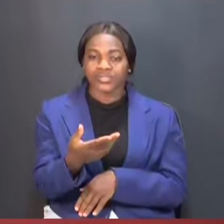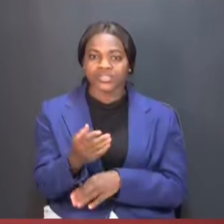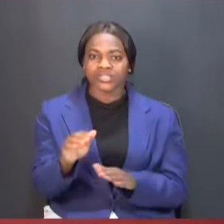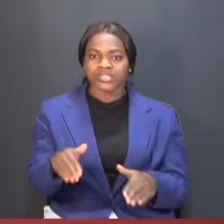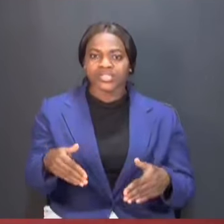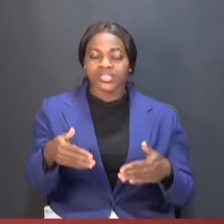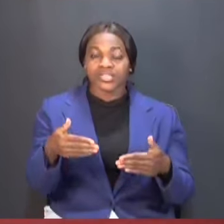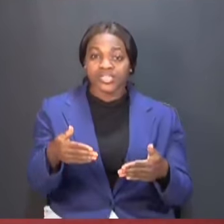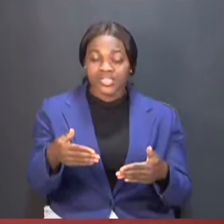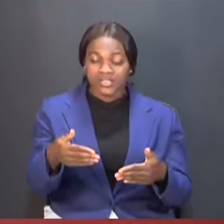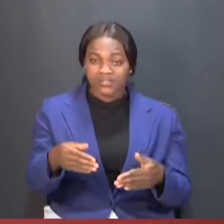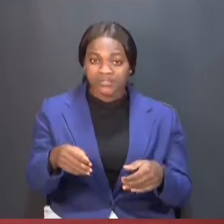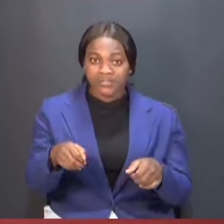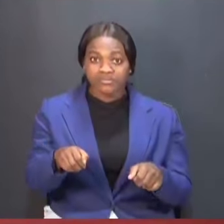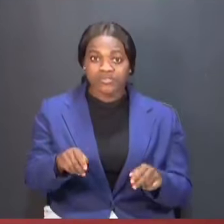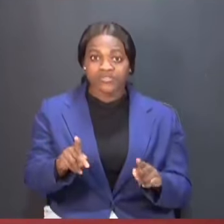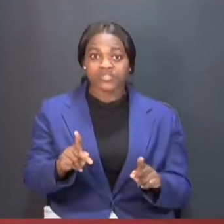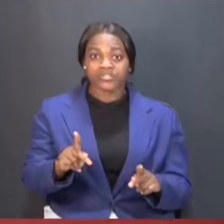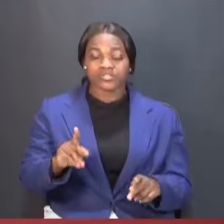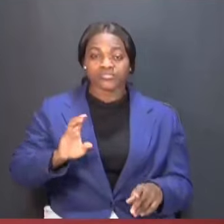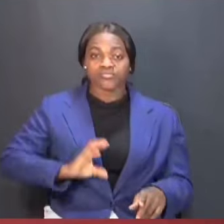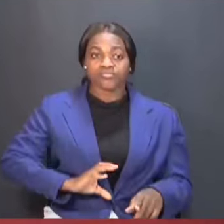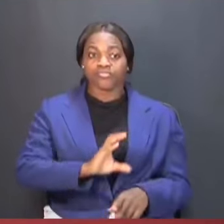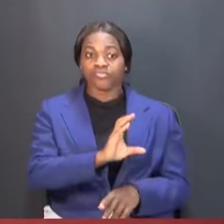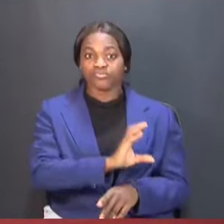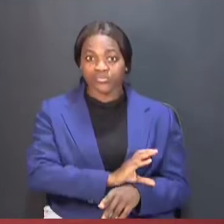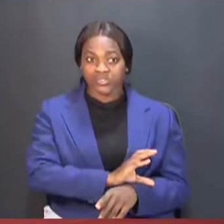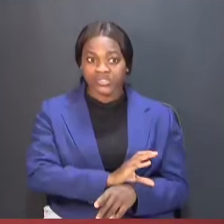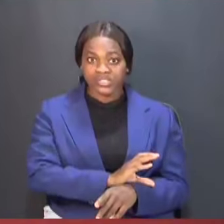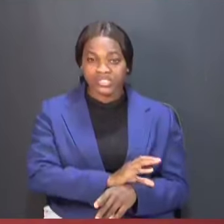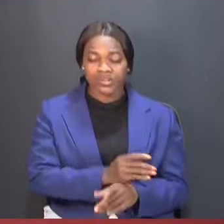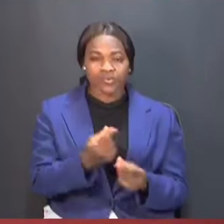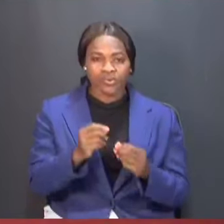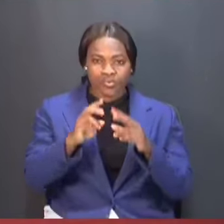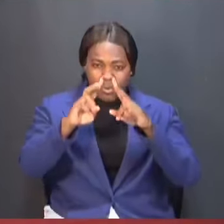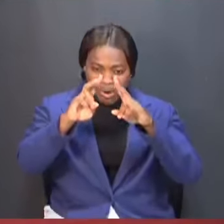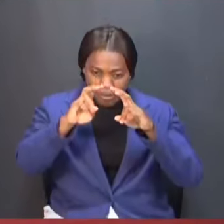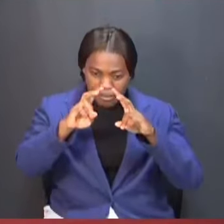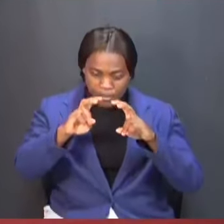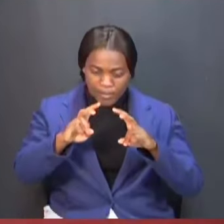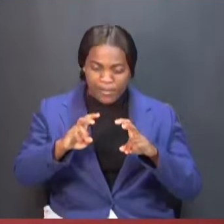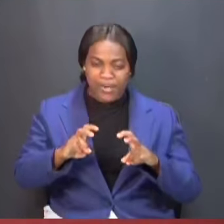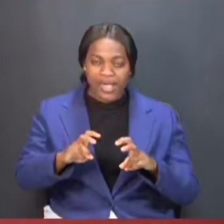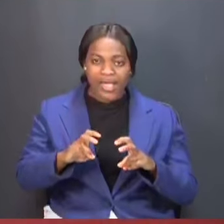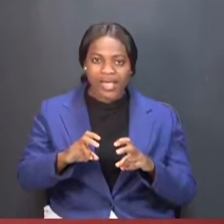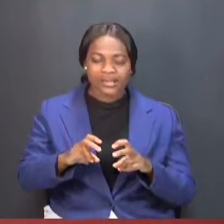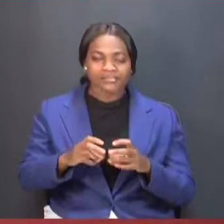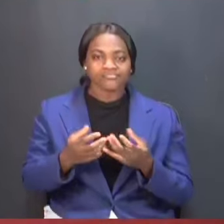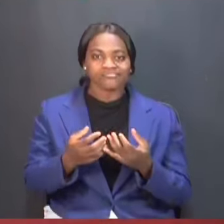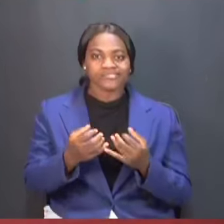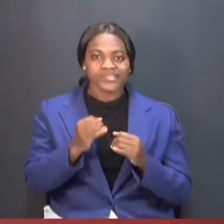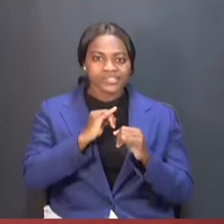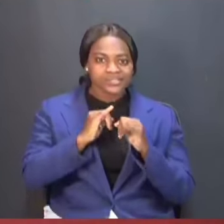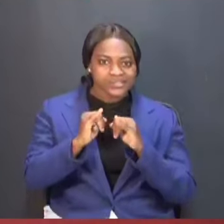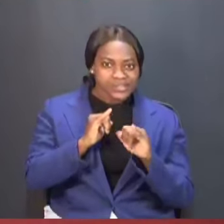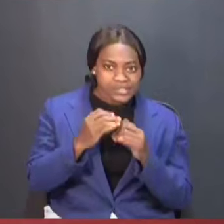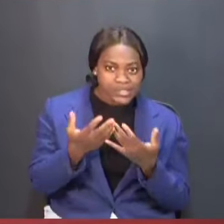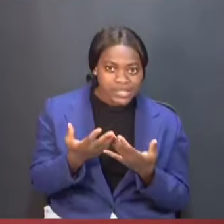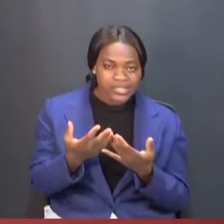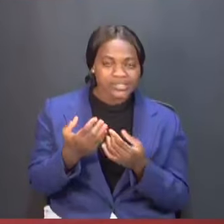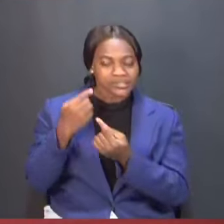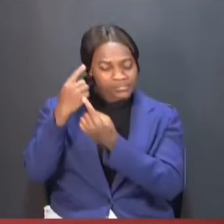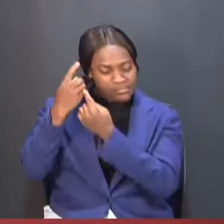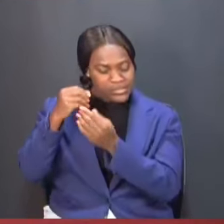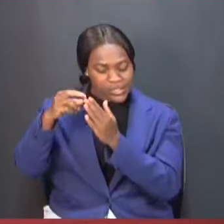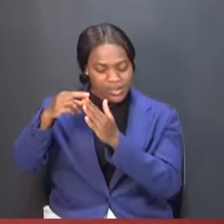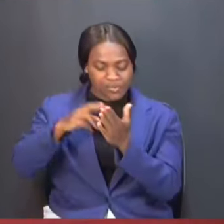Privileges and Immunities for examination, inquiry, investigation, and